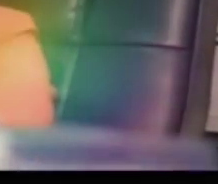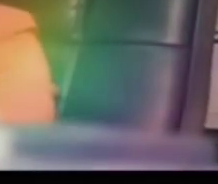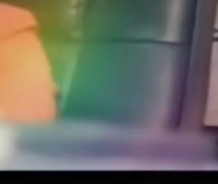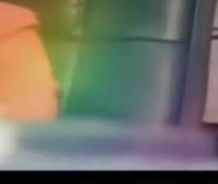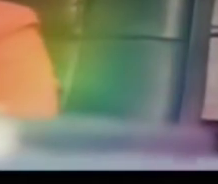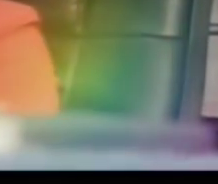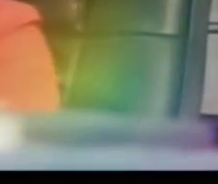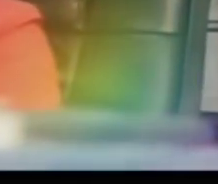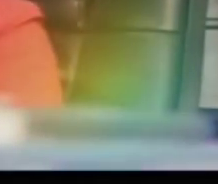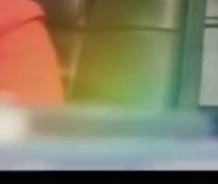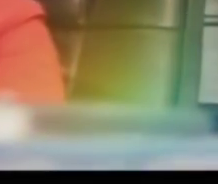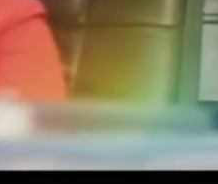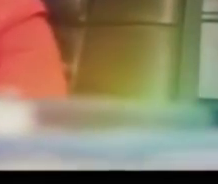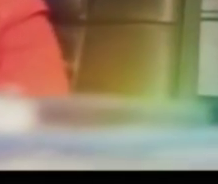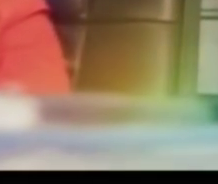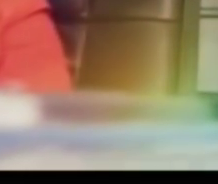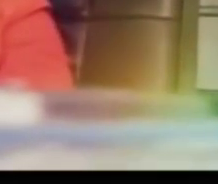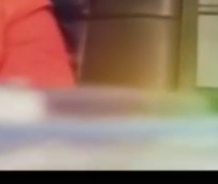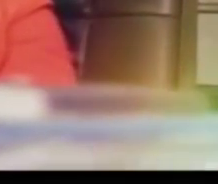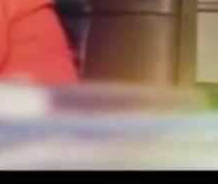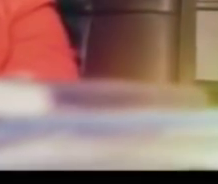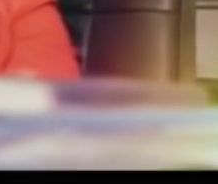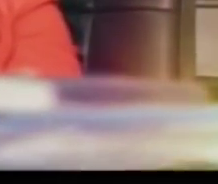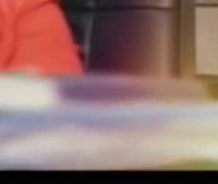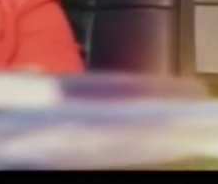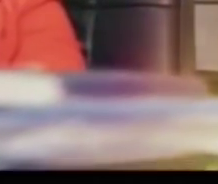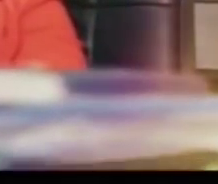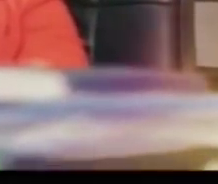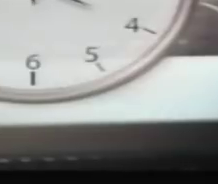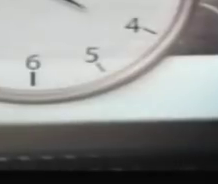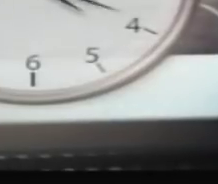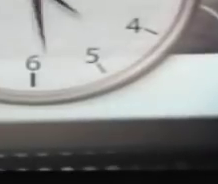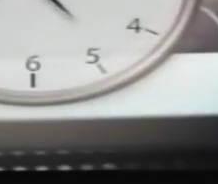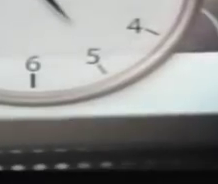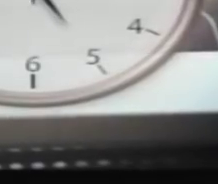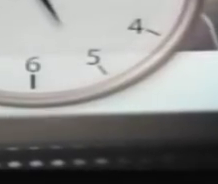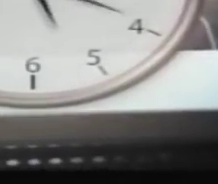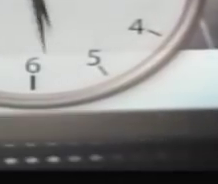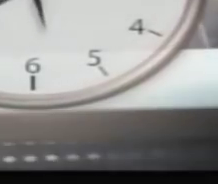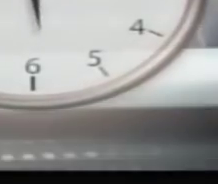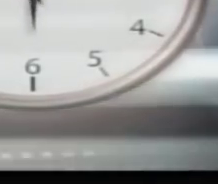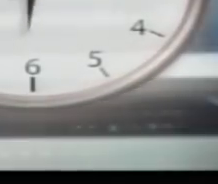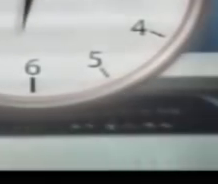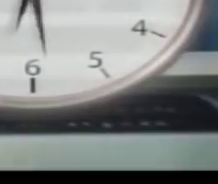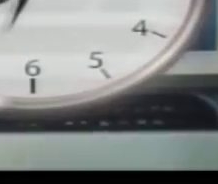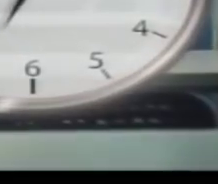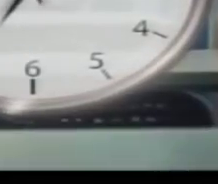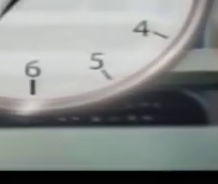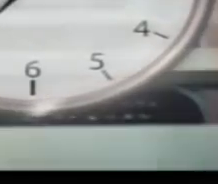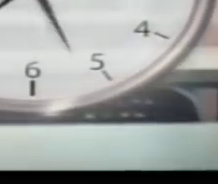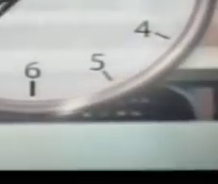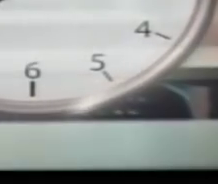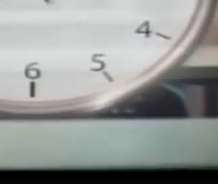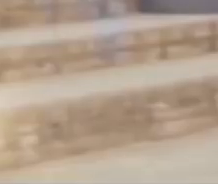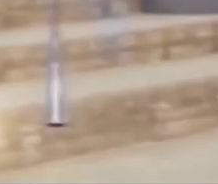programs have been specifically developed with you in mind, the working adult. Knowing you are busy, you only need to attend